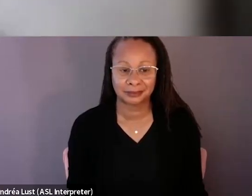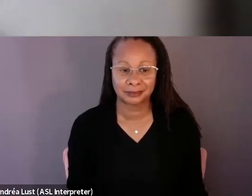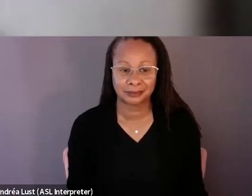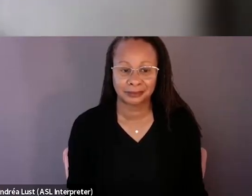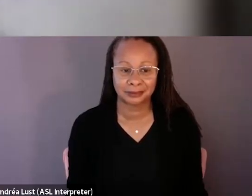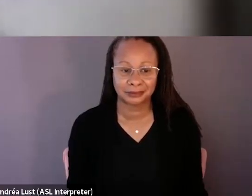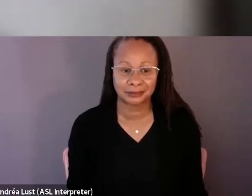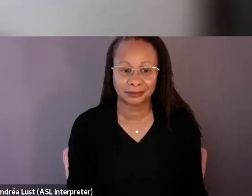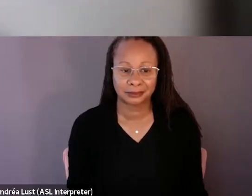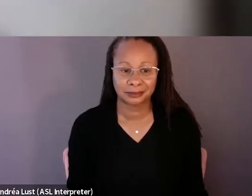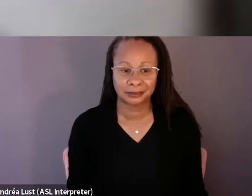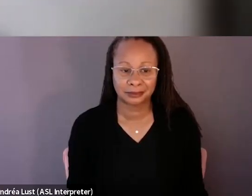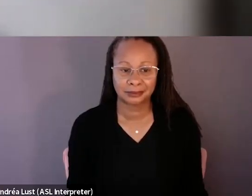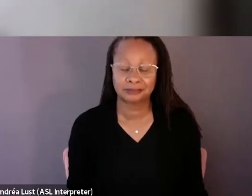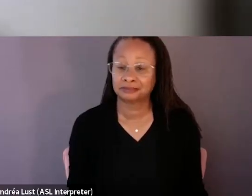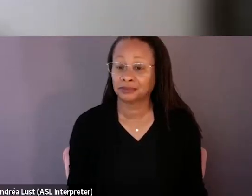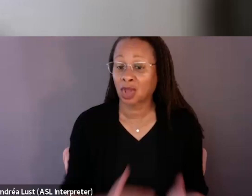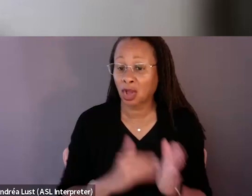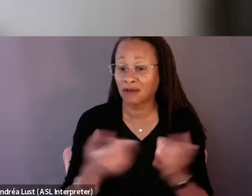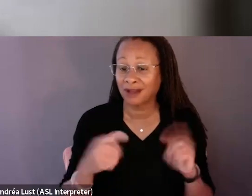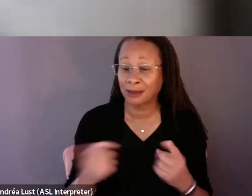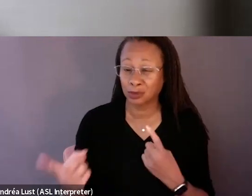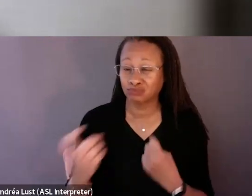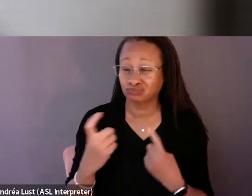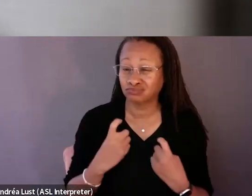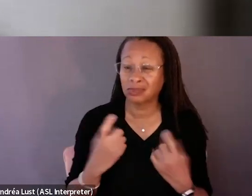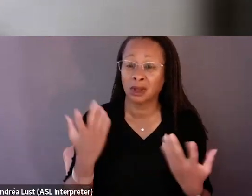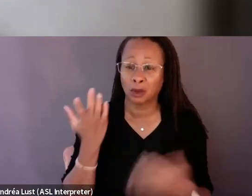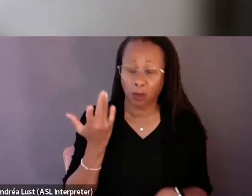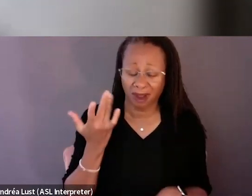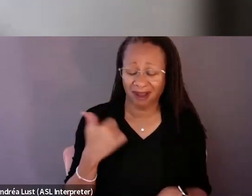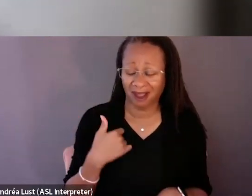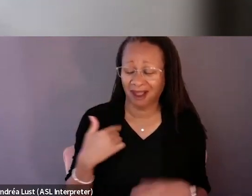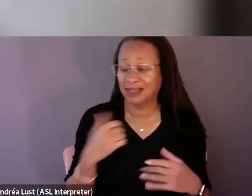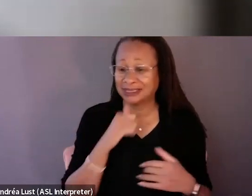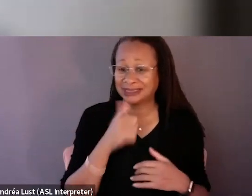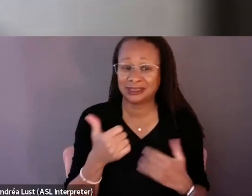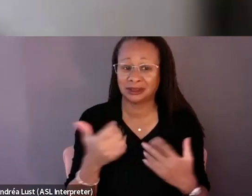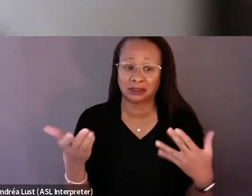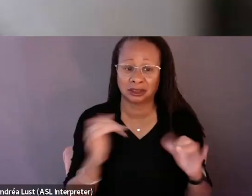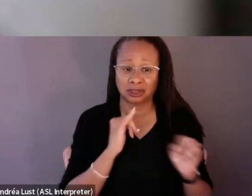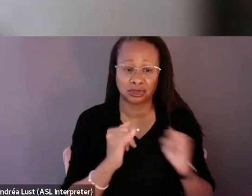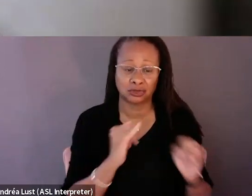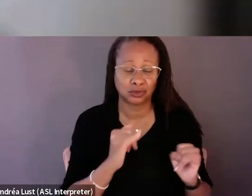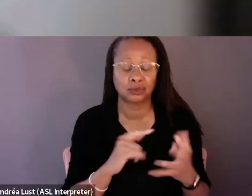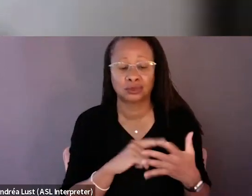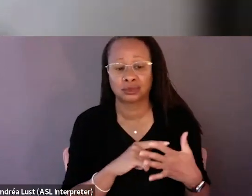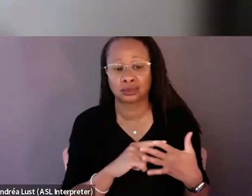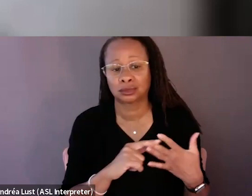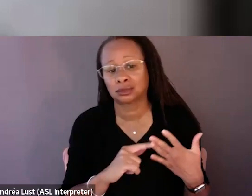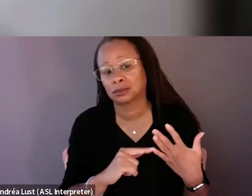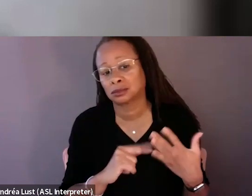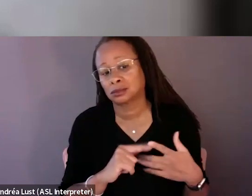I got question a lot of times asking me why I didn't interview uh,